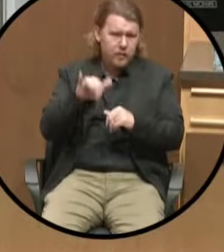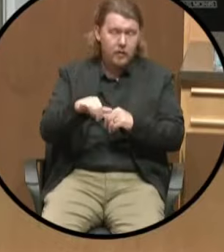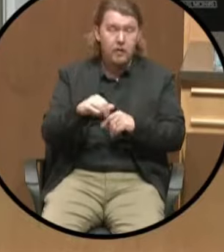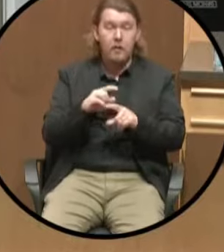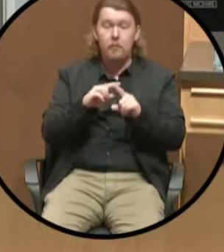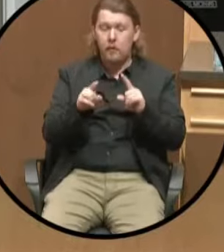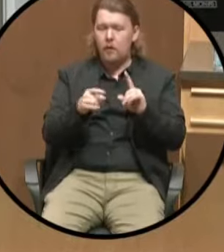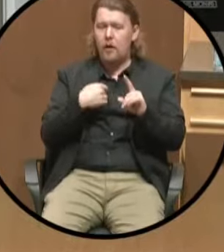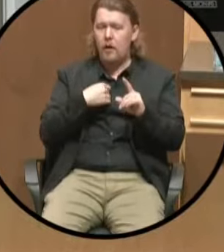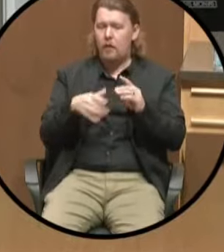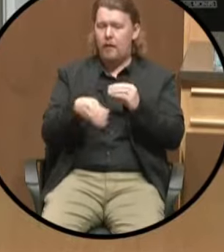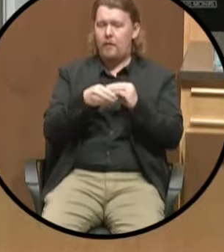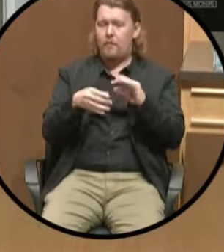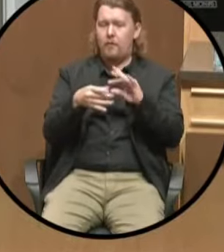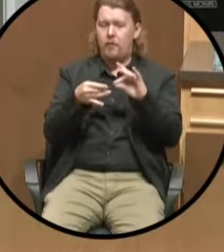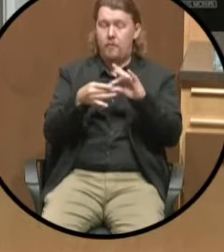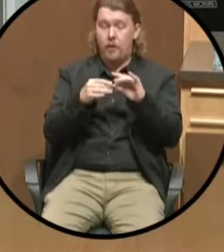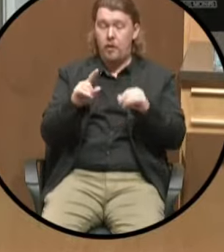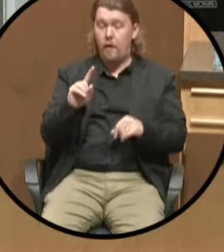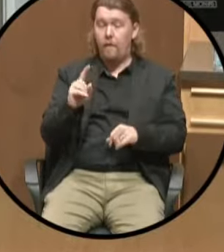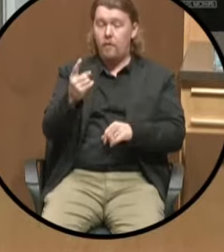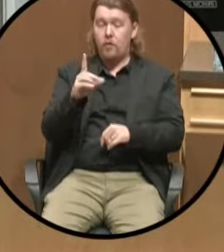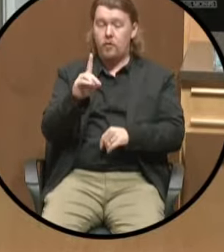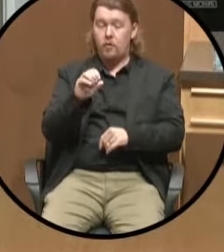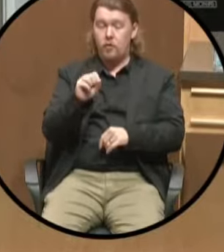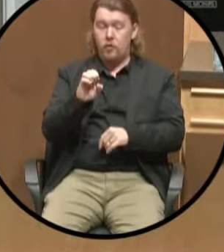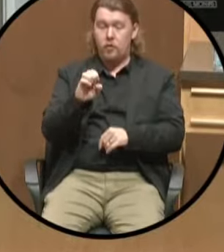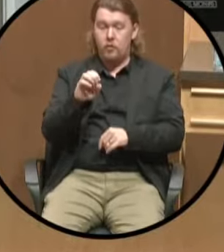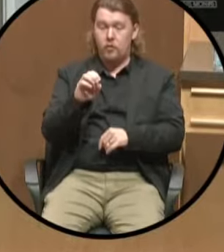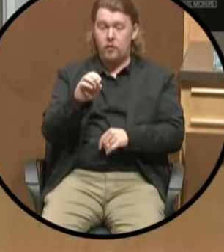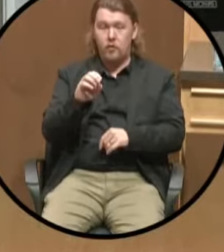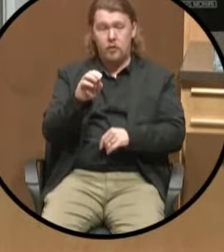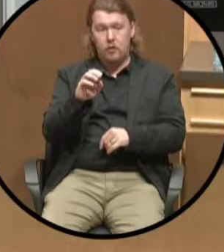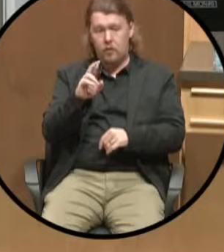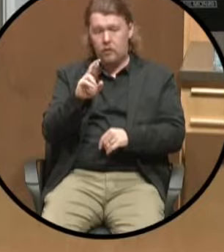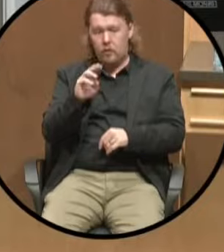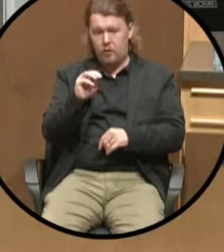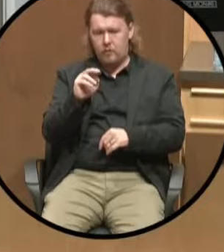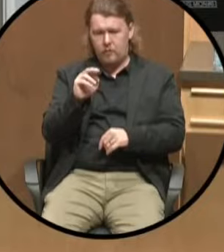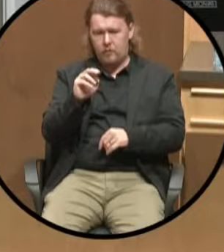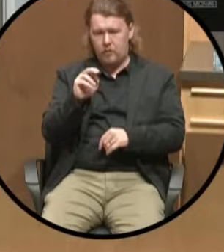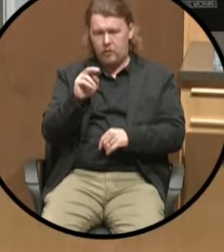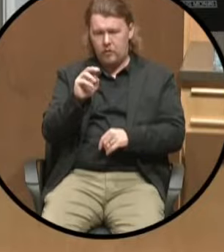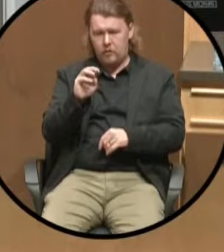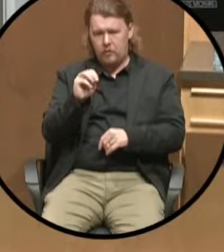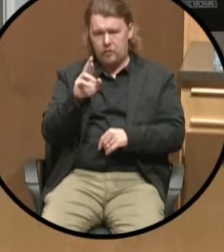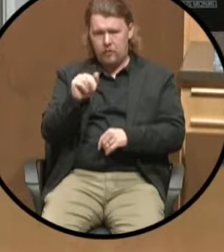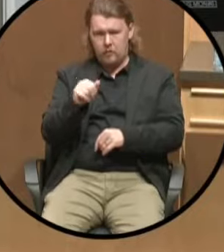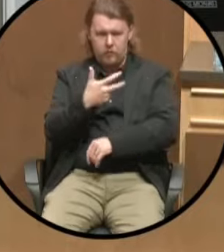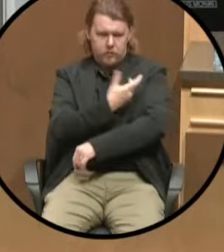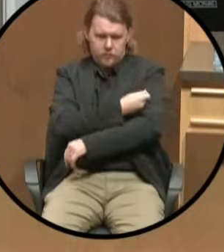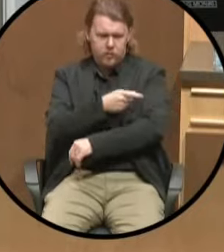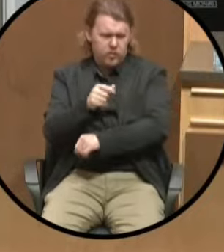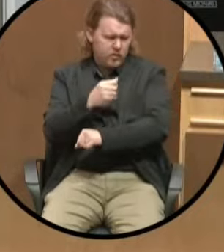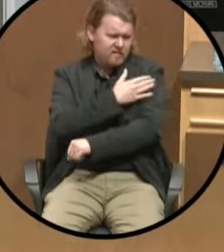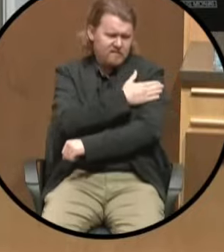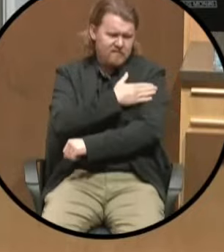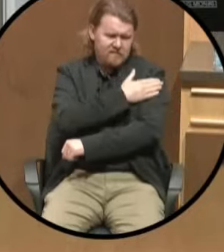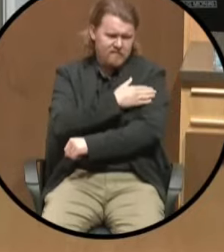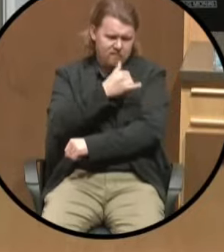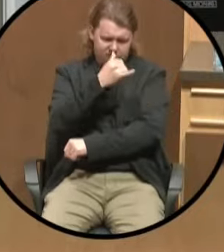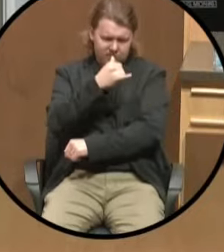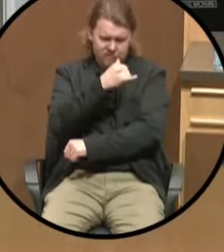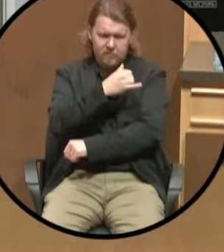wanted to make a comment. On the first dose of the mRNA vaccine, you can get mild symptoms, a little bit of soreness in your shoulder,